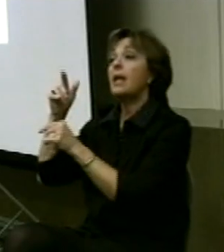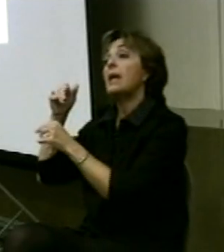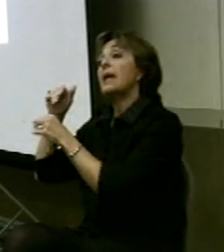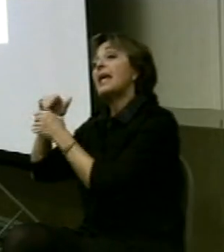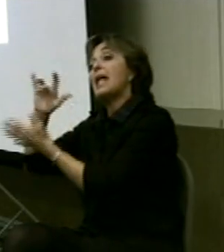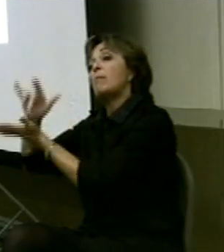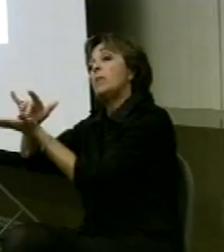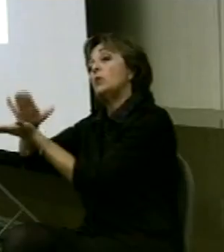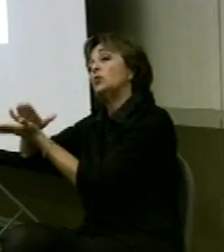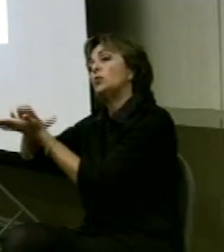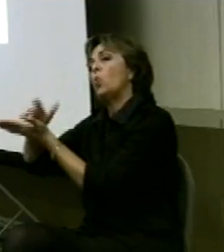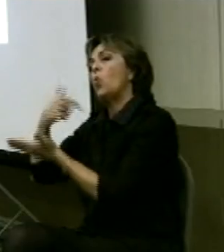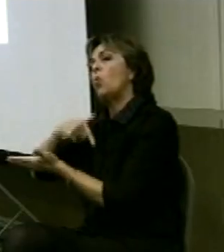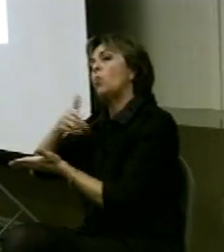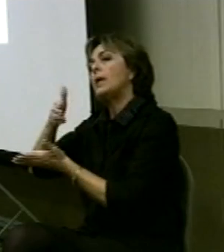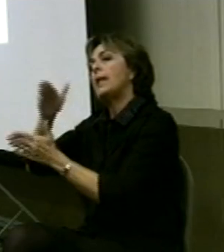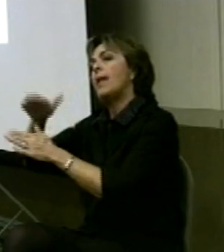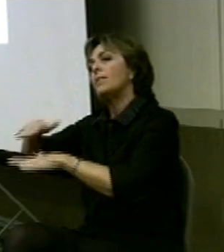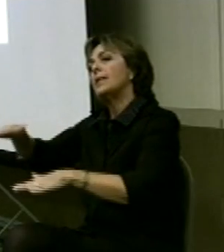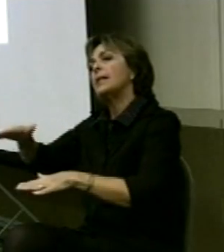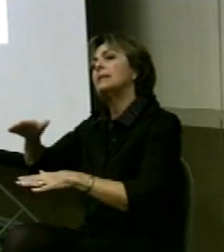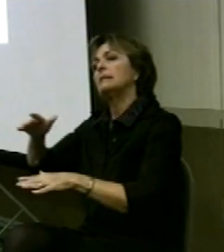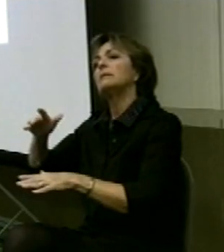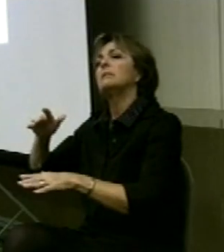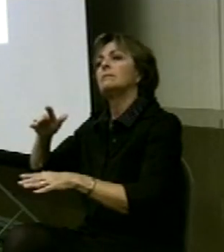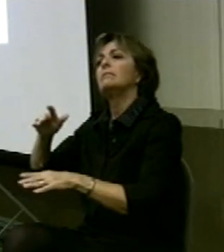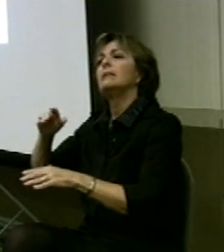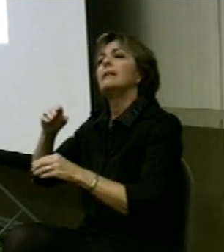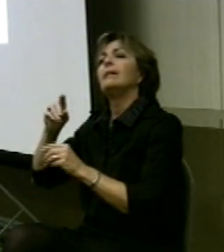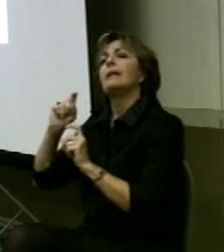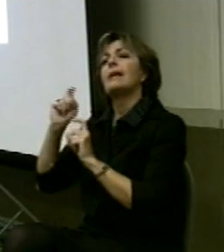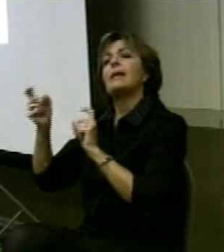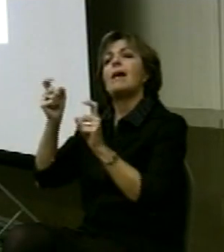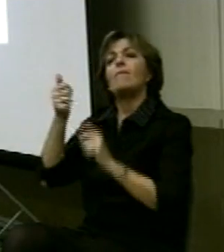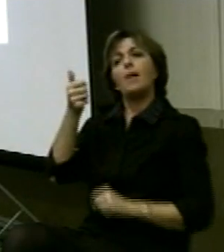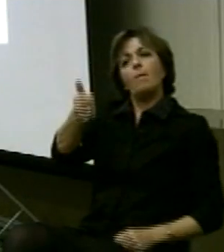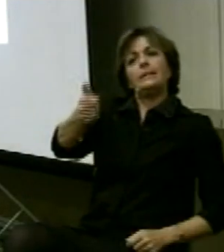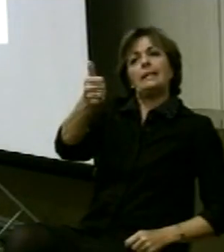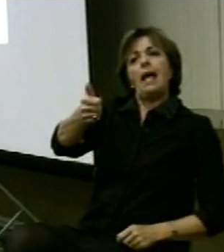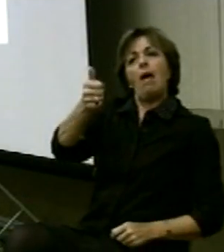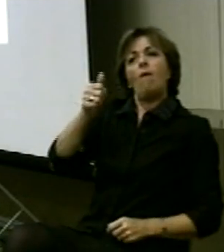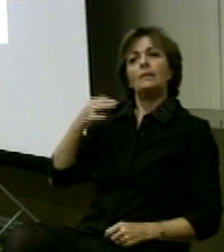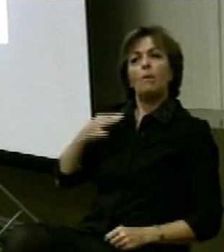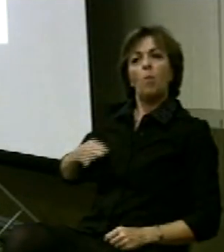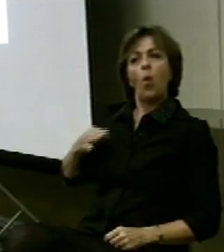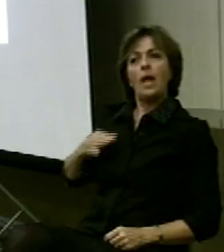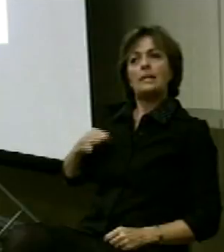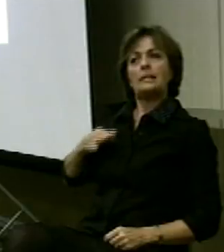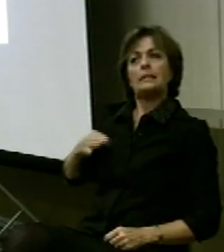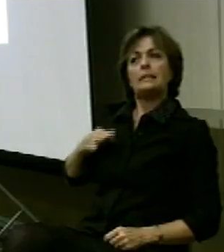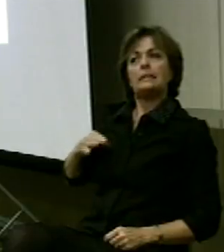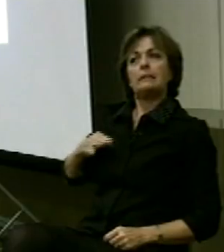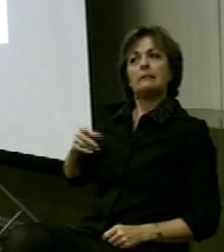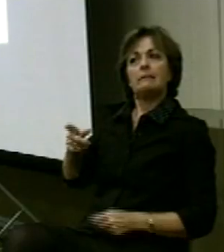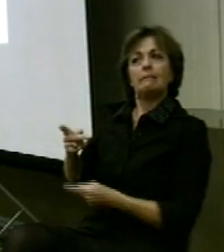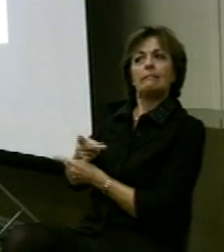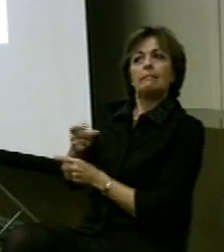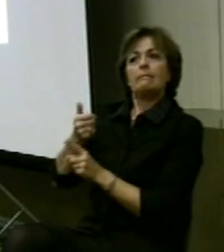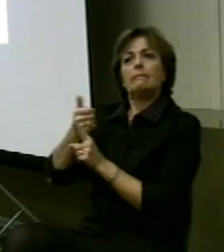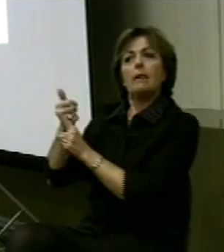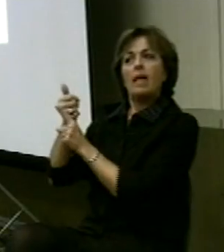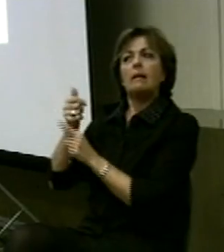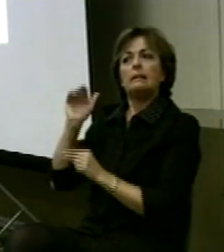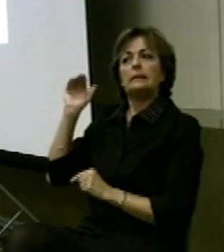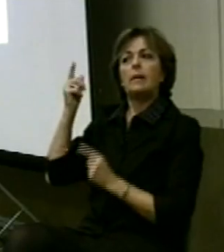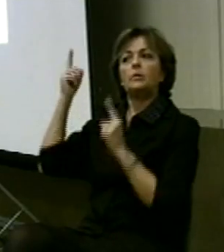let the kids kind of actually give themselves the points, and it seems to work really well. They really, I think it's just, we